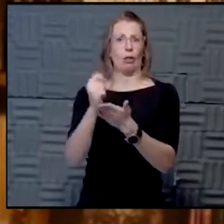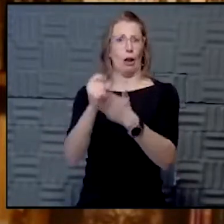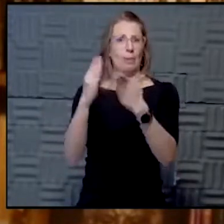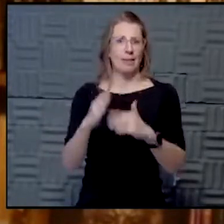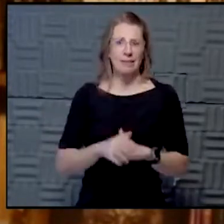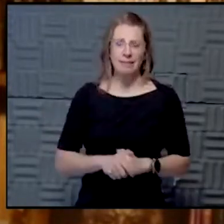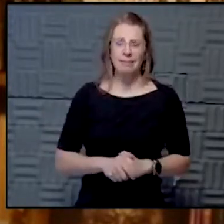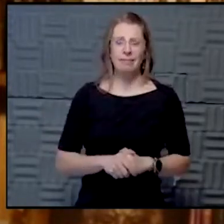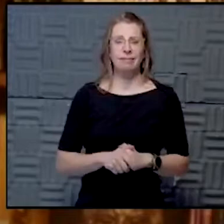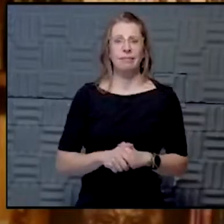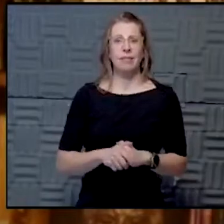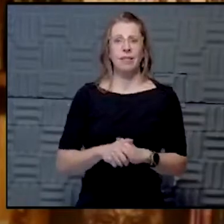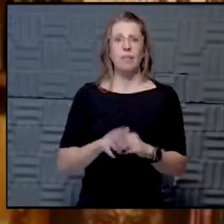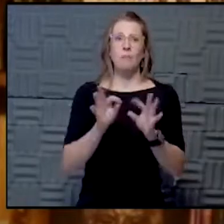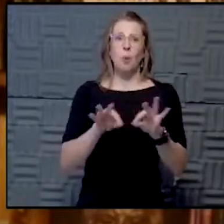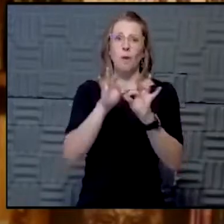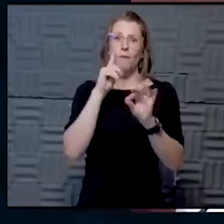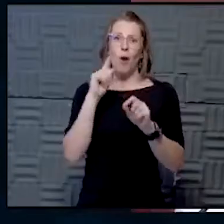important for all of us.